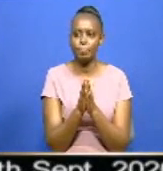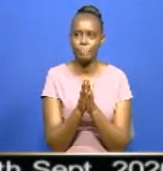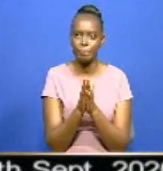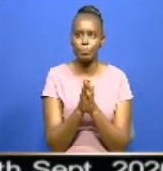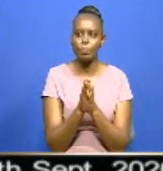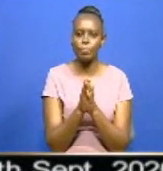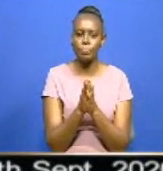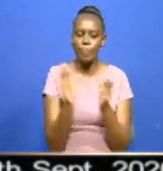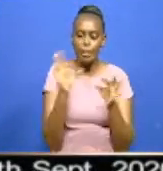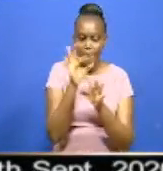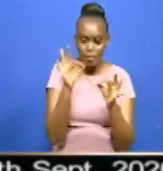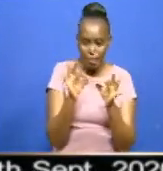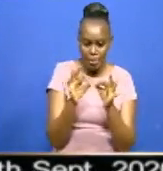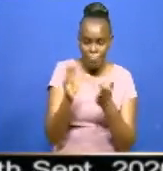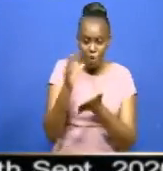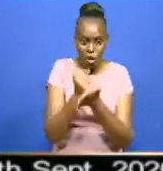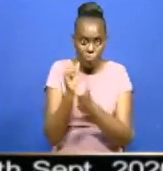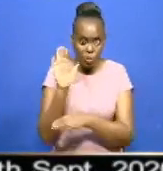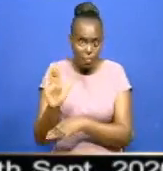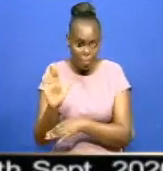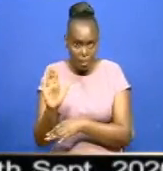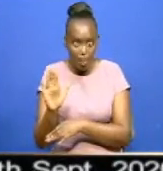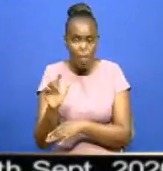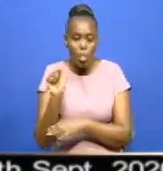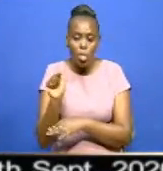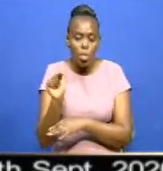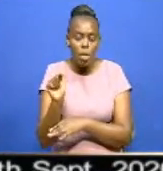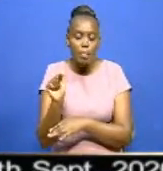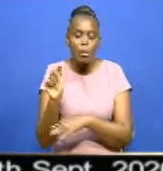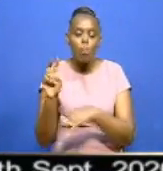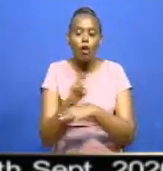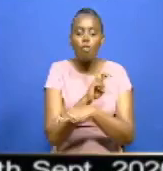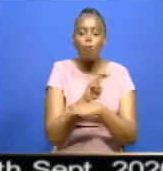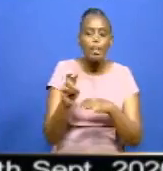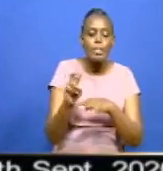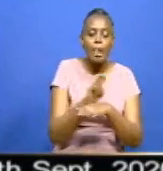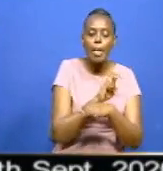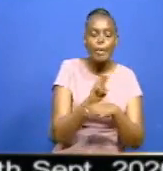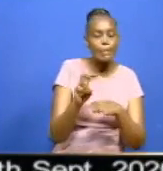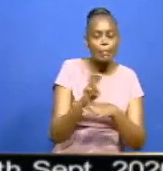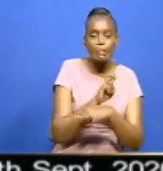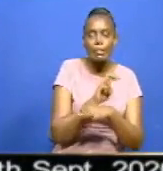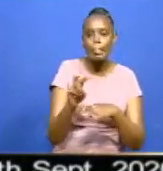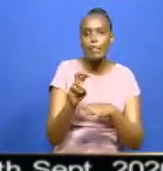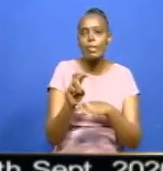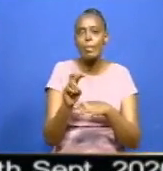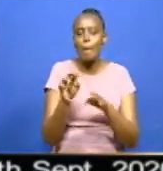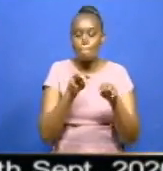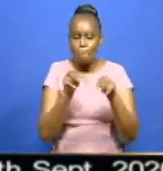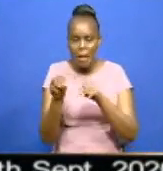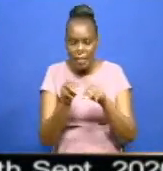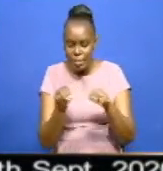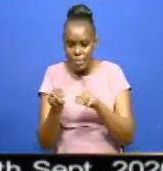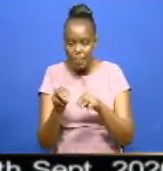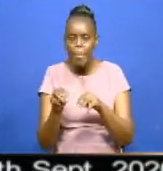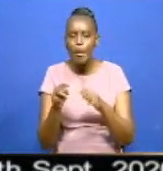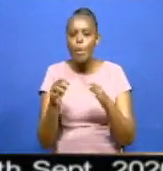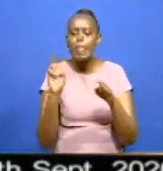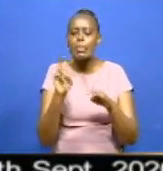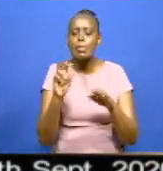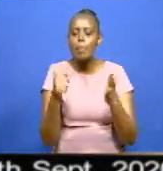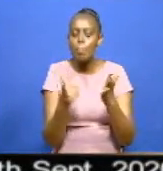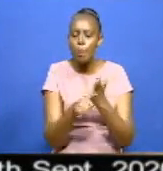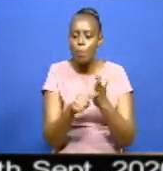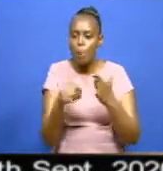is this particular office that is supposed to see, to oversight, to see the management and to see the problems and to